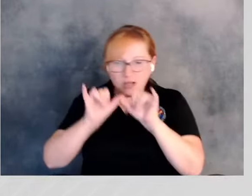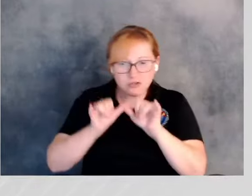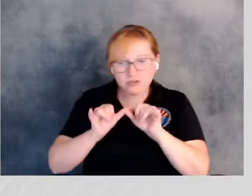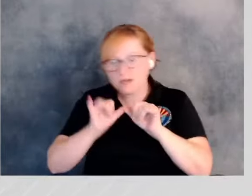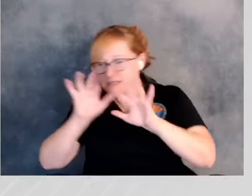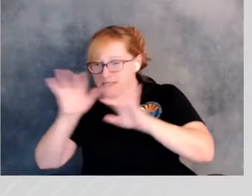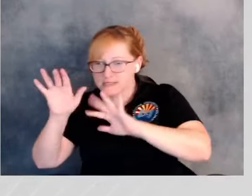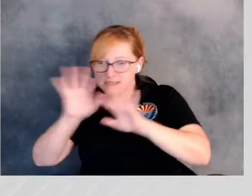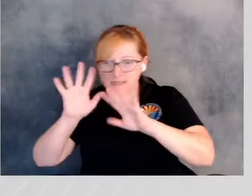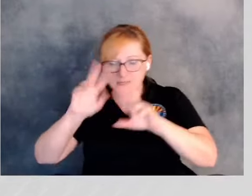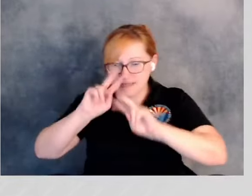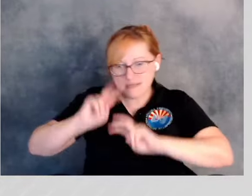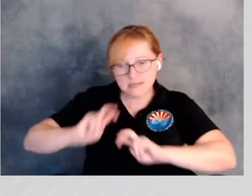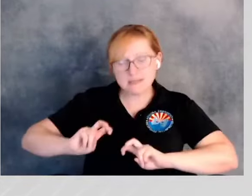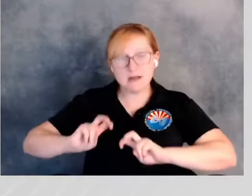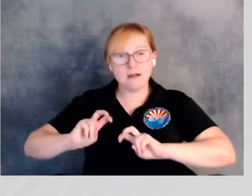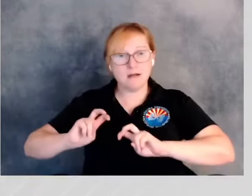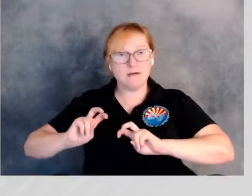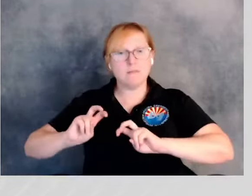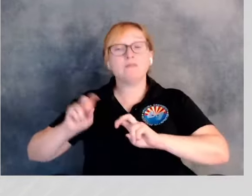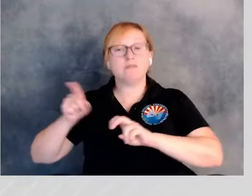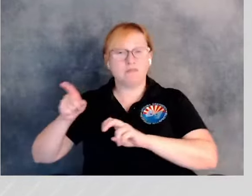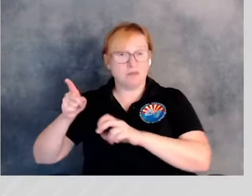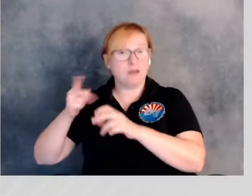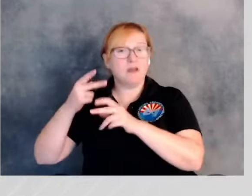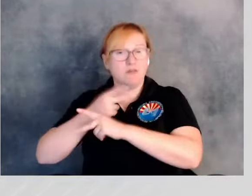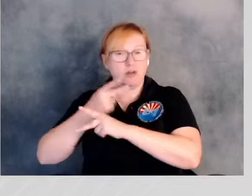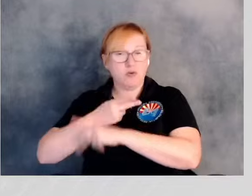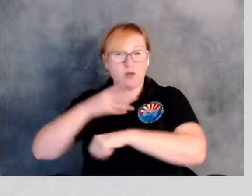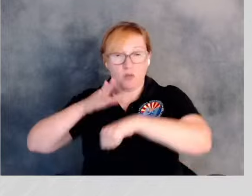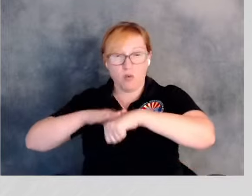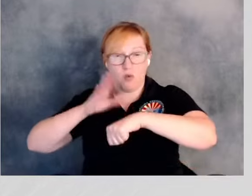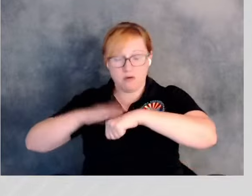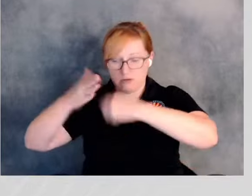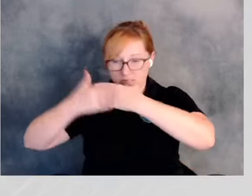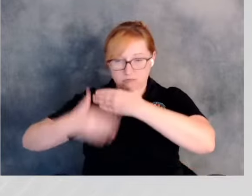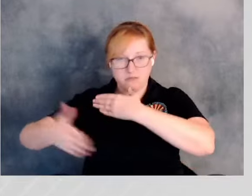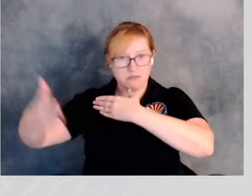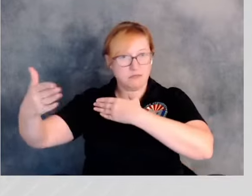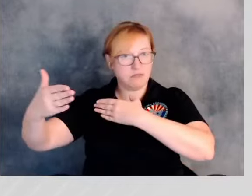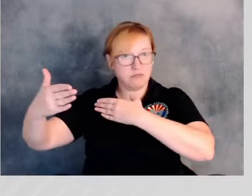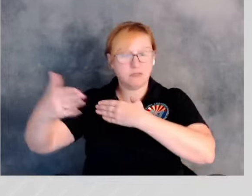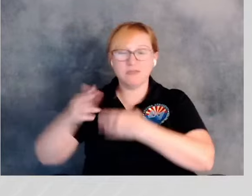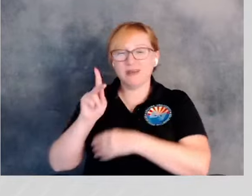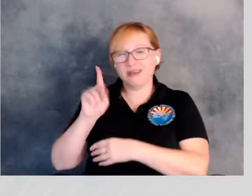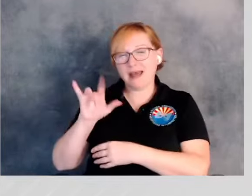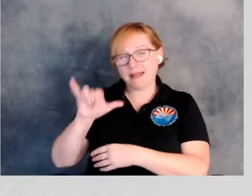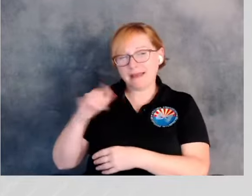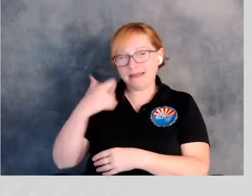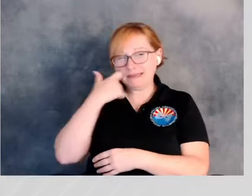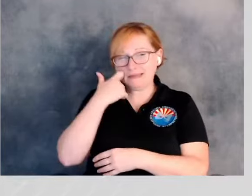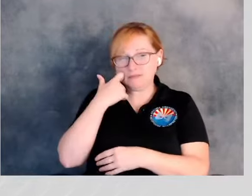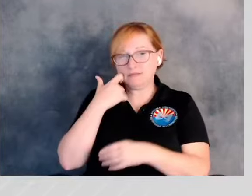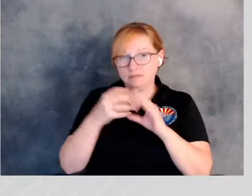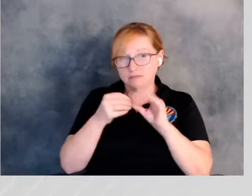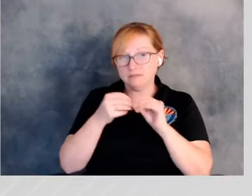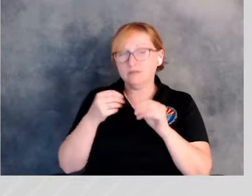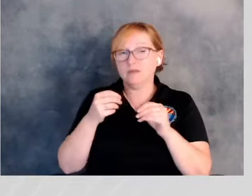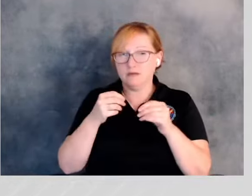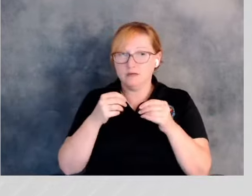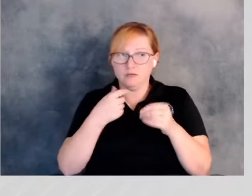that information, what the warnings will be like going forward. Work with what Kelly had said with our National Weather Service